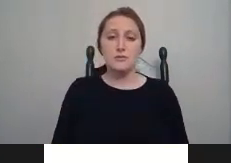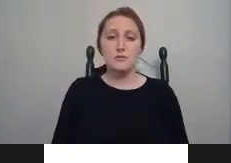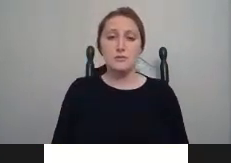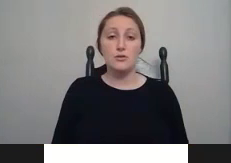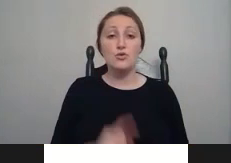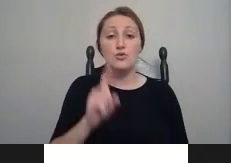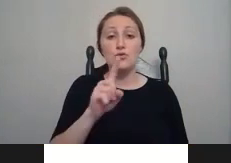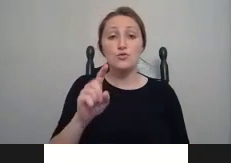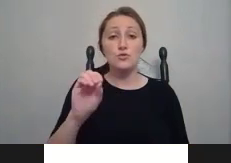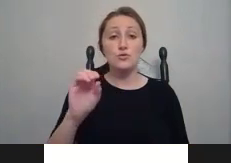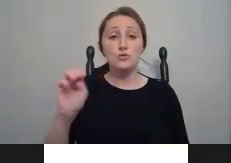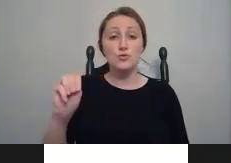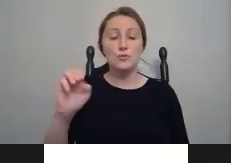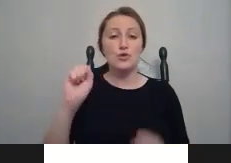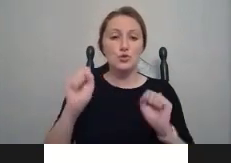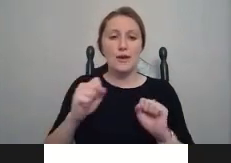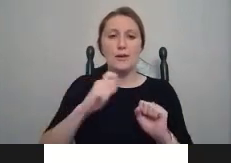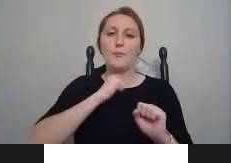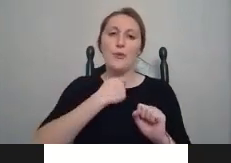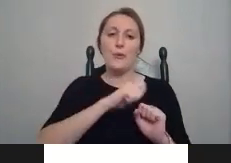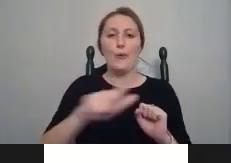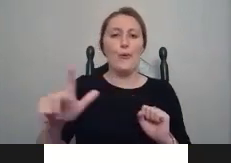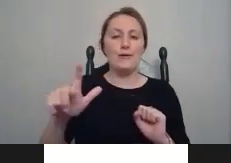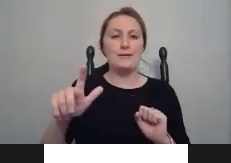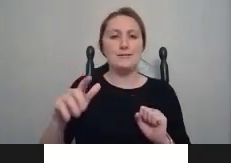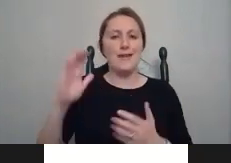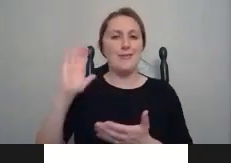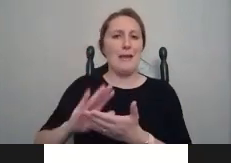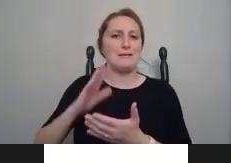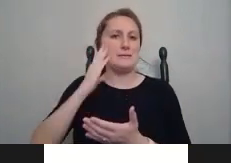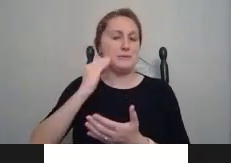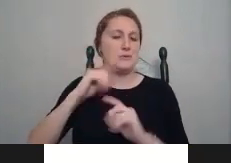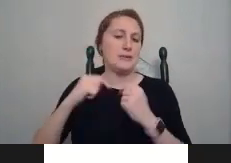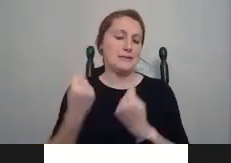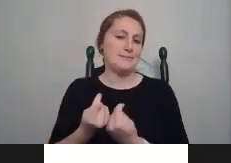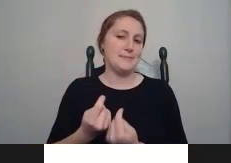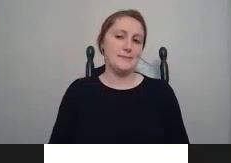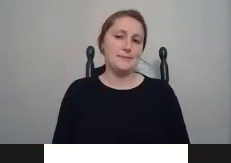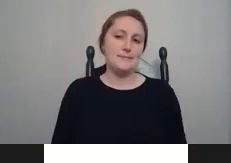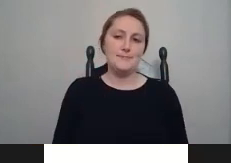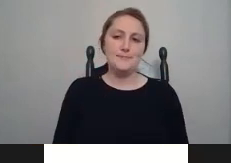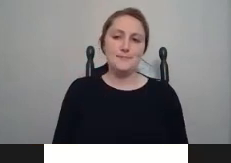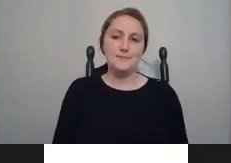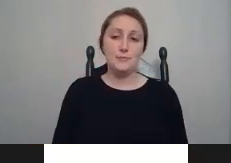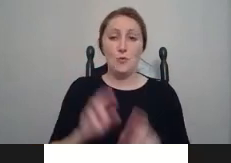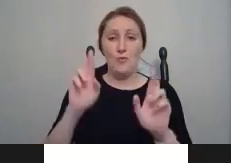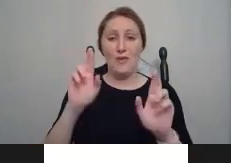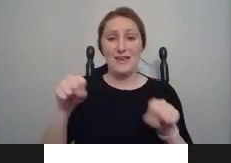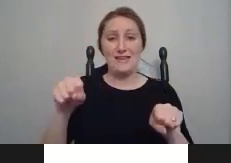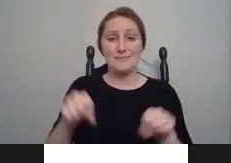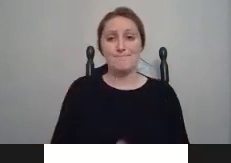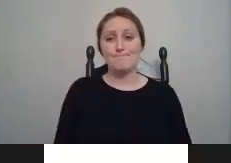On Zoom, you can mute everybody. I have less experience with Teams. So hopefully, yes.